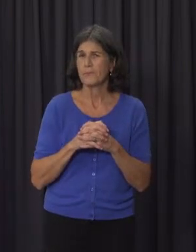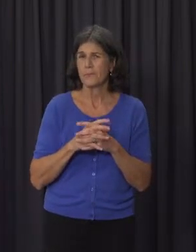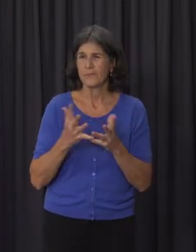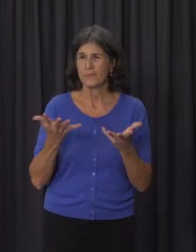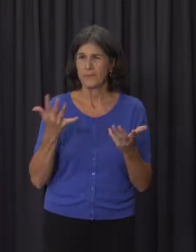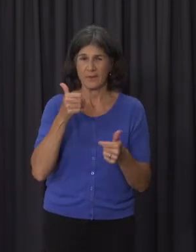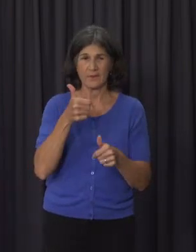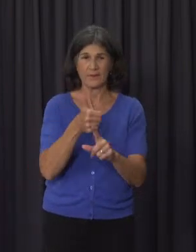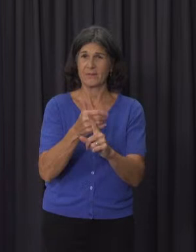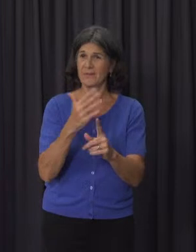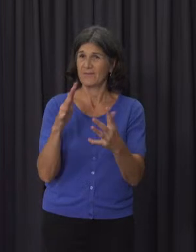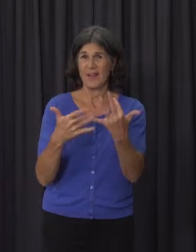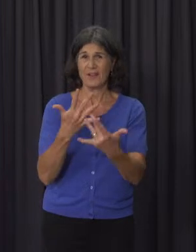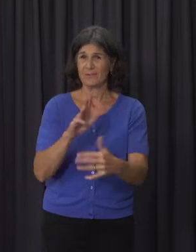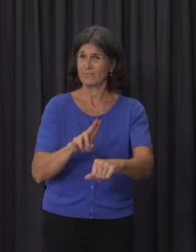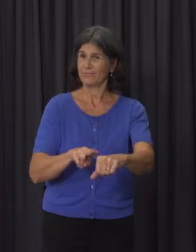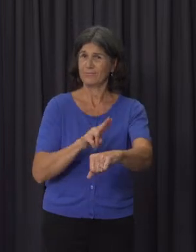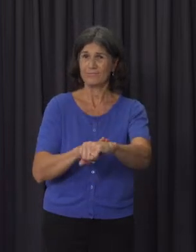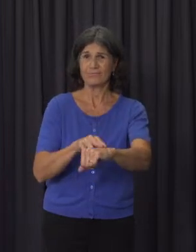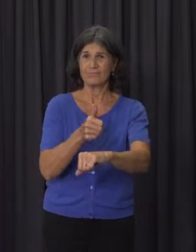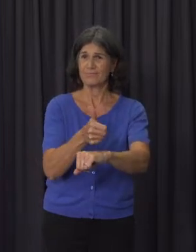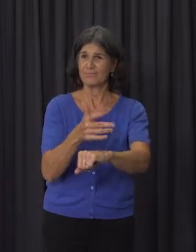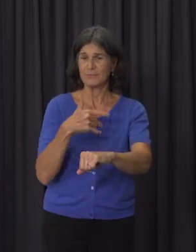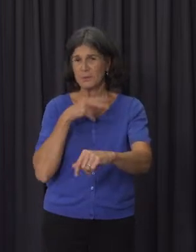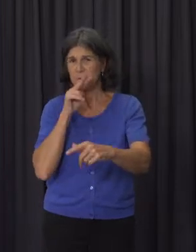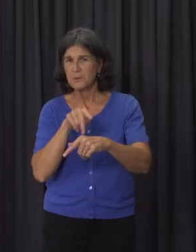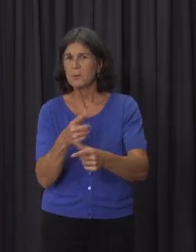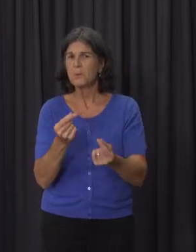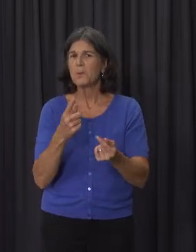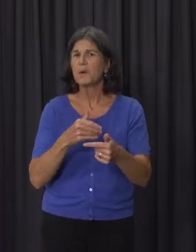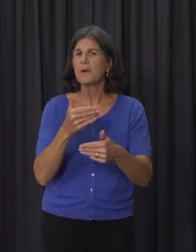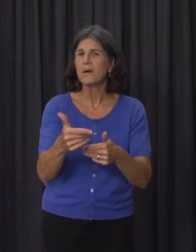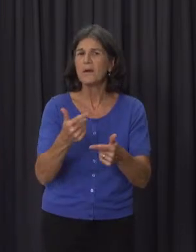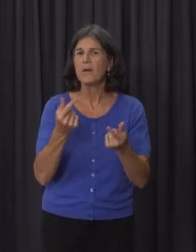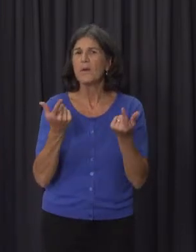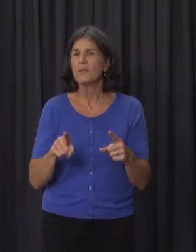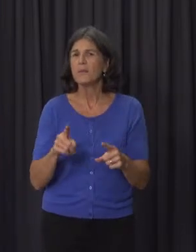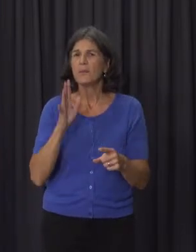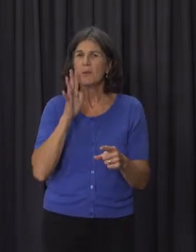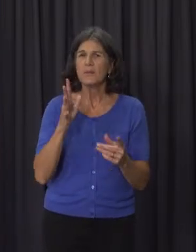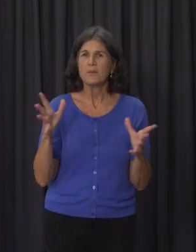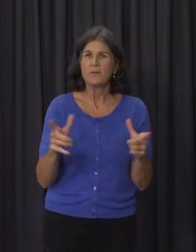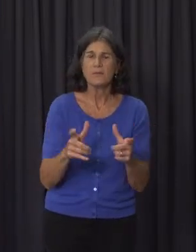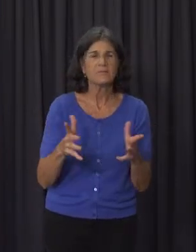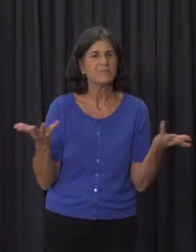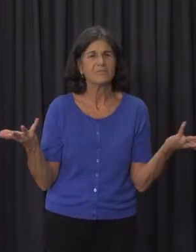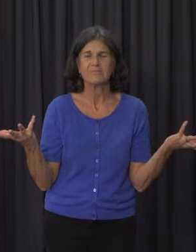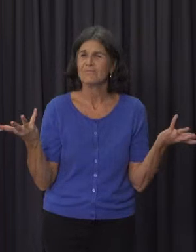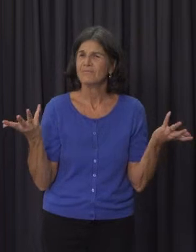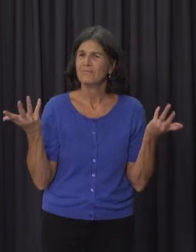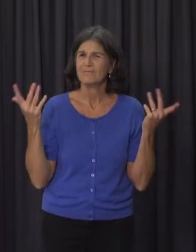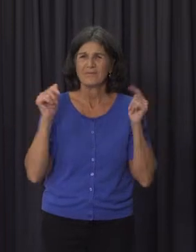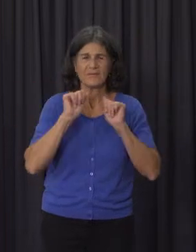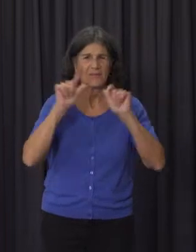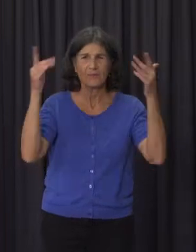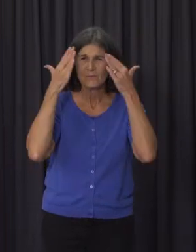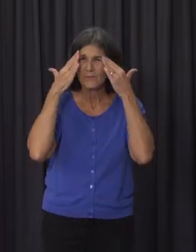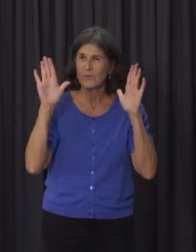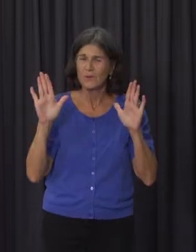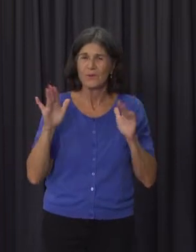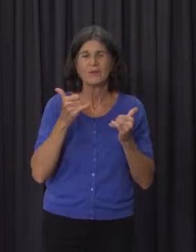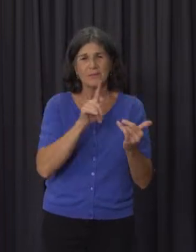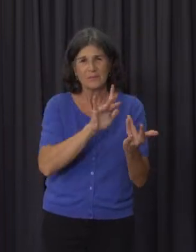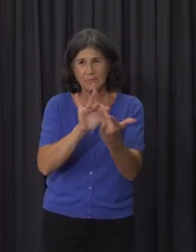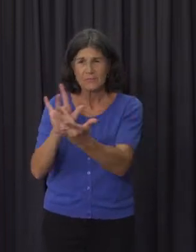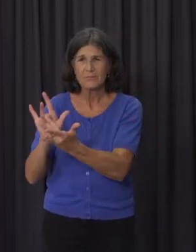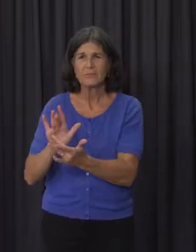news conferences, please listen to your local municipalities, the local officials in the area. Please stay up to